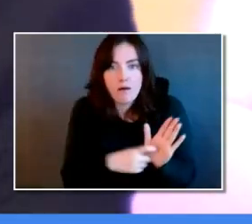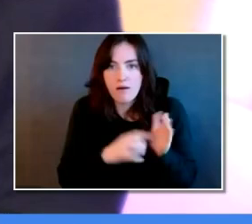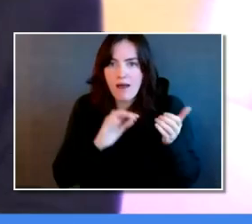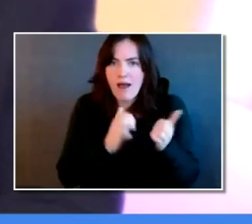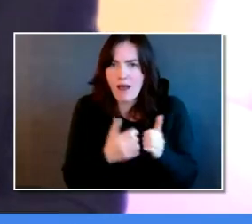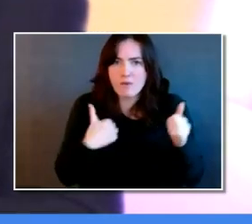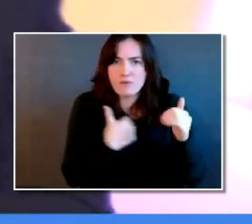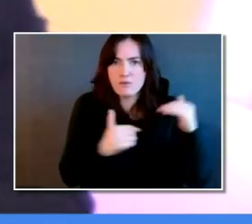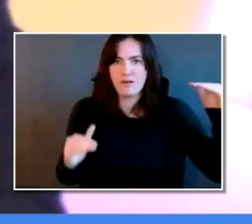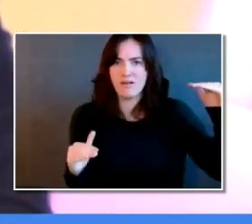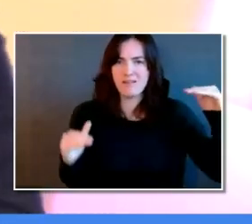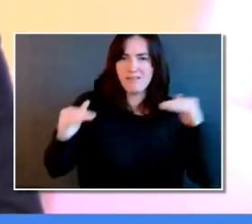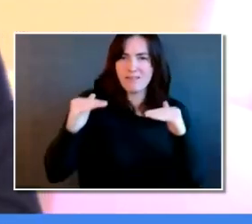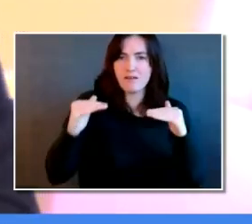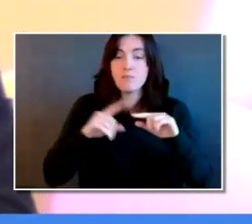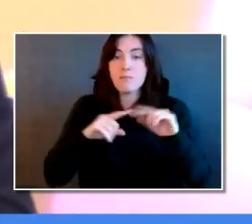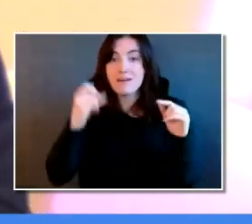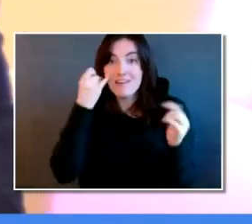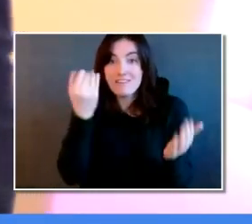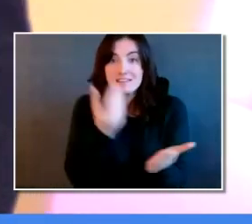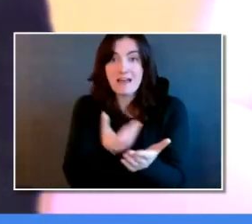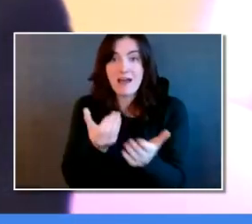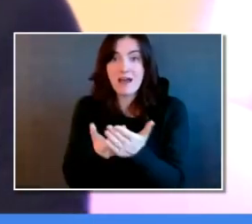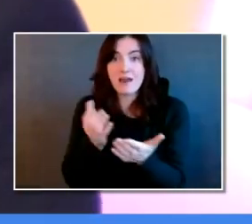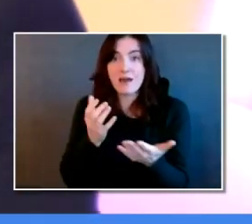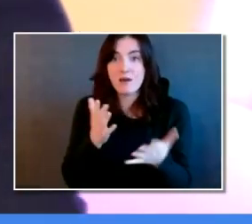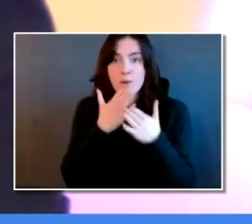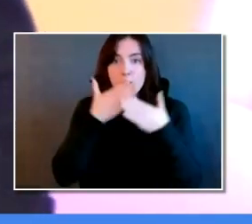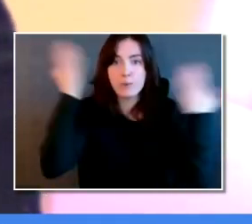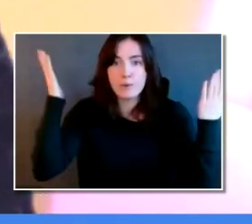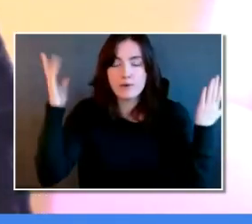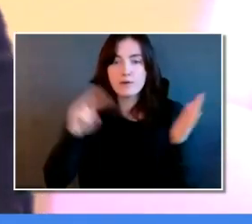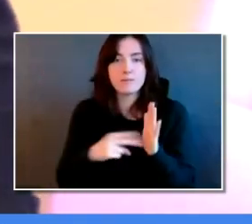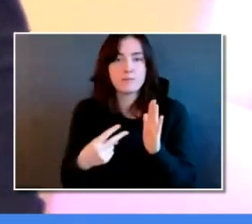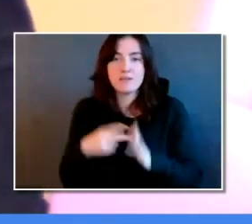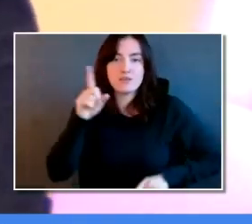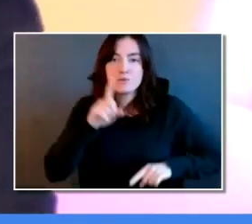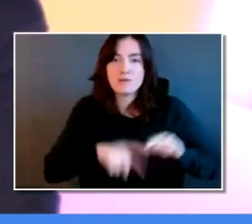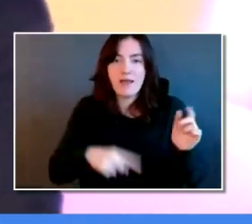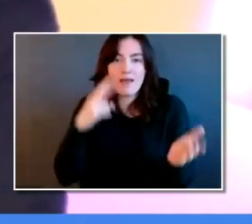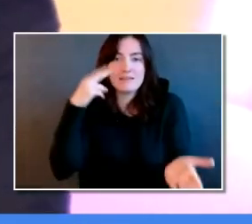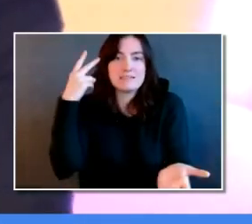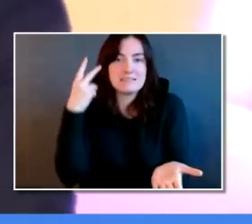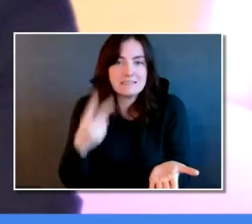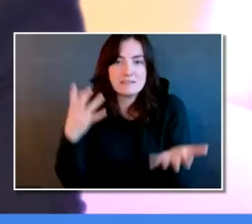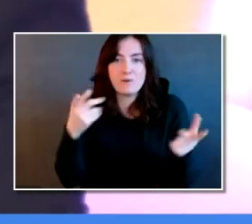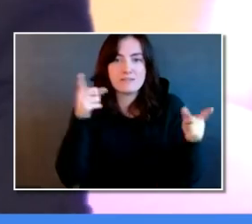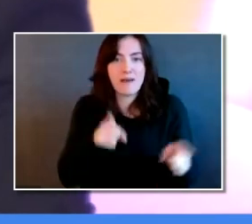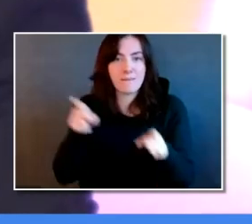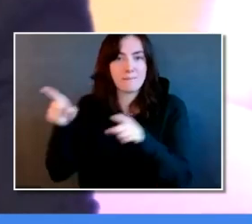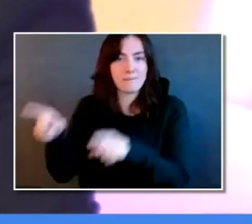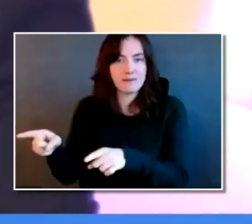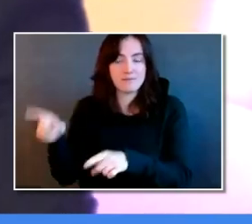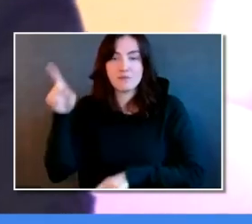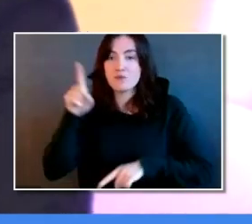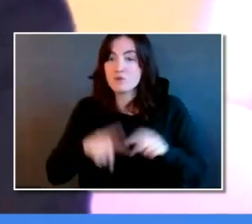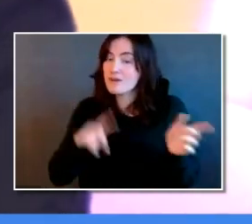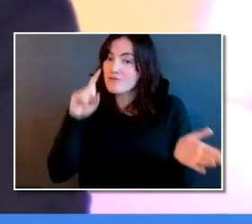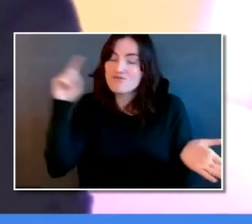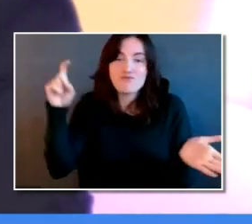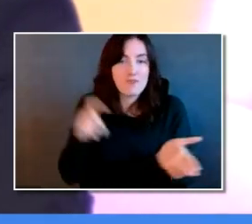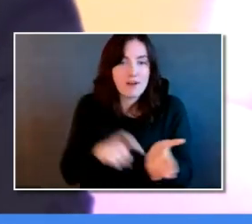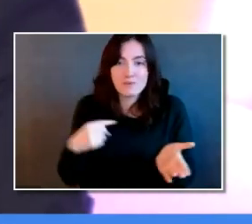But if you remove the data, there will be no ability to even see what is going on. You won't be able to recognize what we